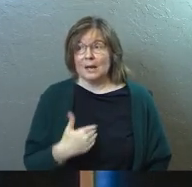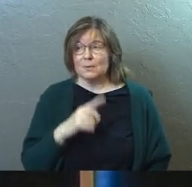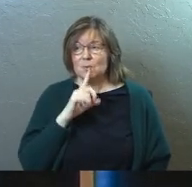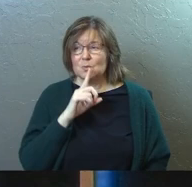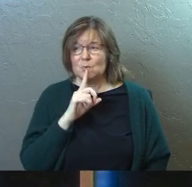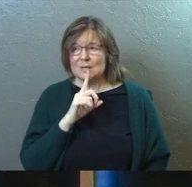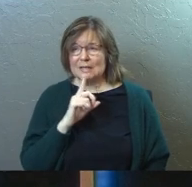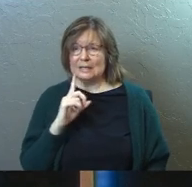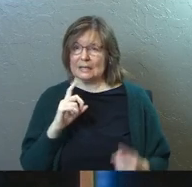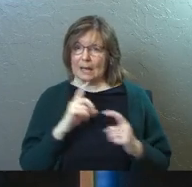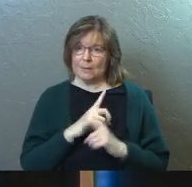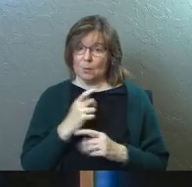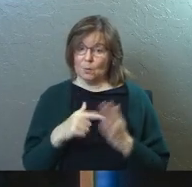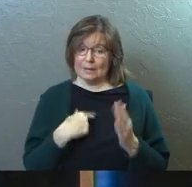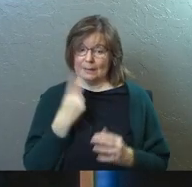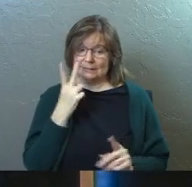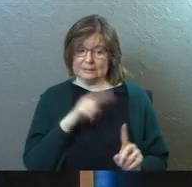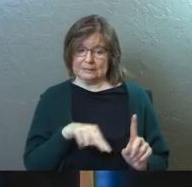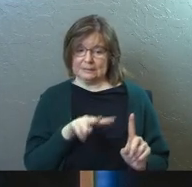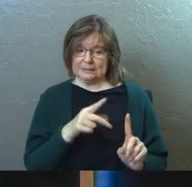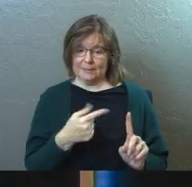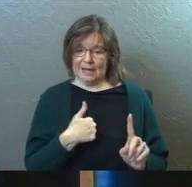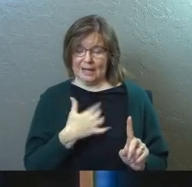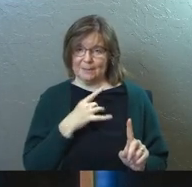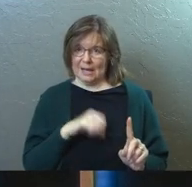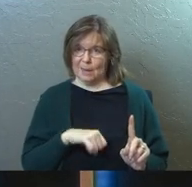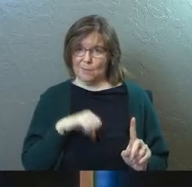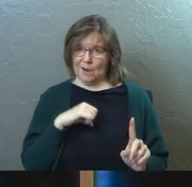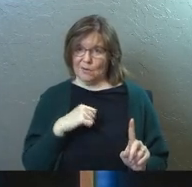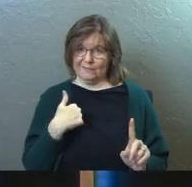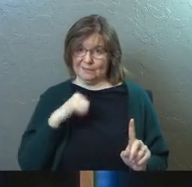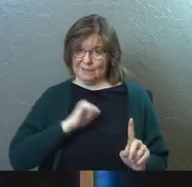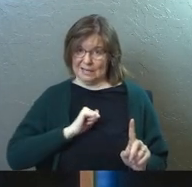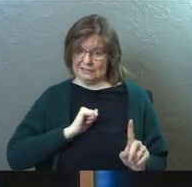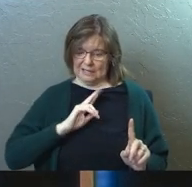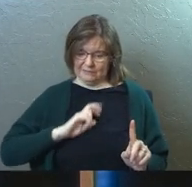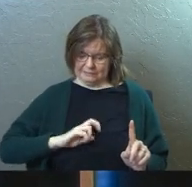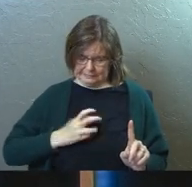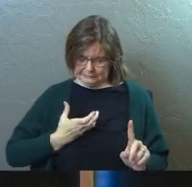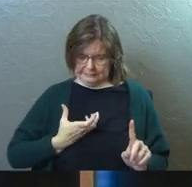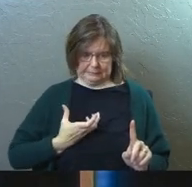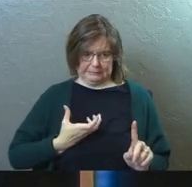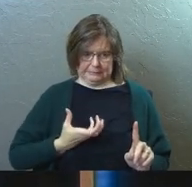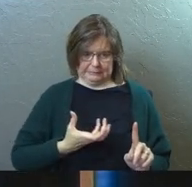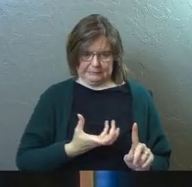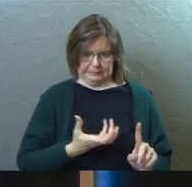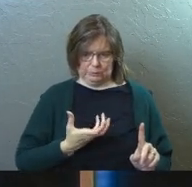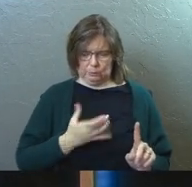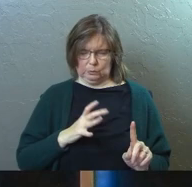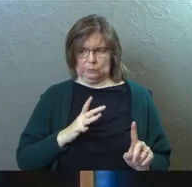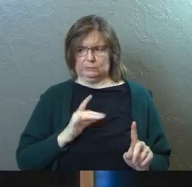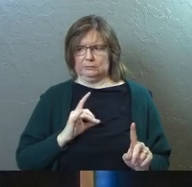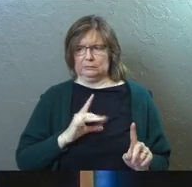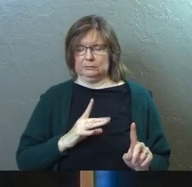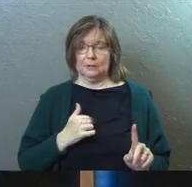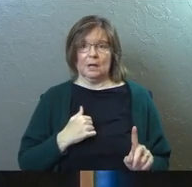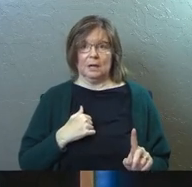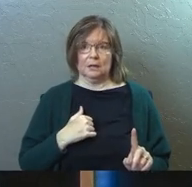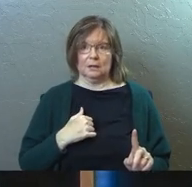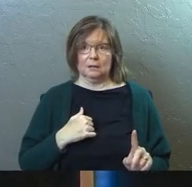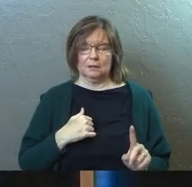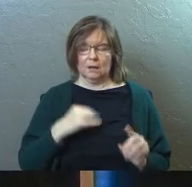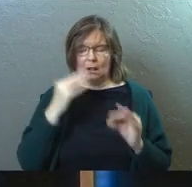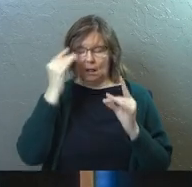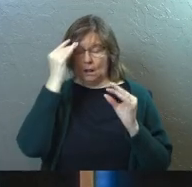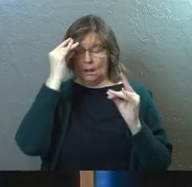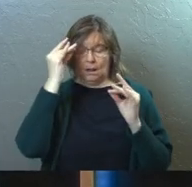be really complicated because what I'm seeing in them is something that I'm not so proud of in me, and I wish it hadn't passed on to them. And I get all in